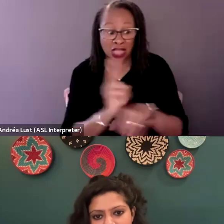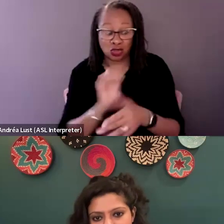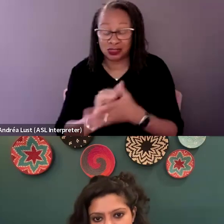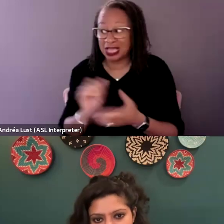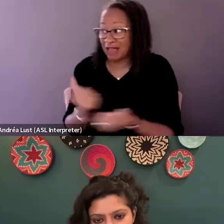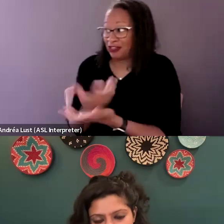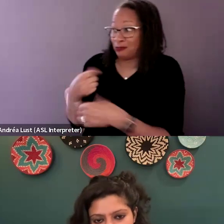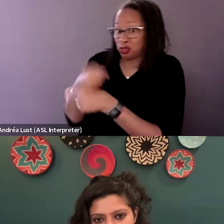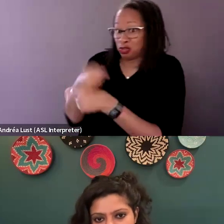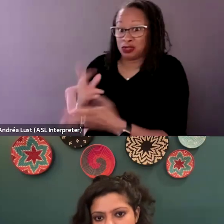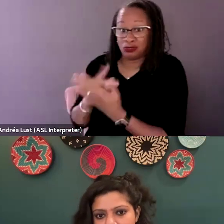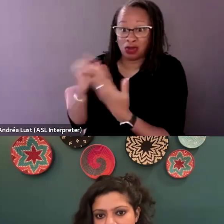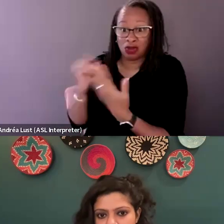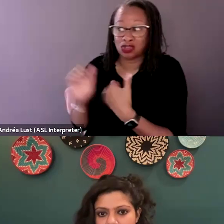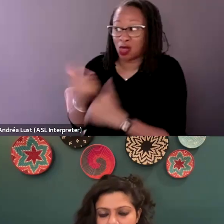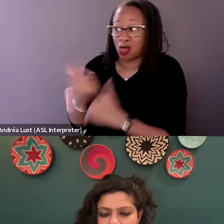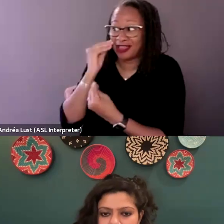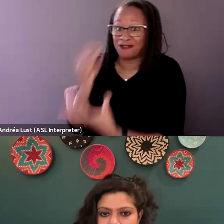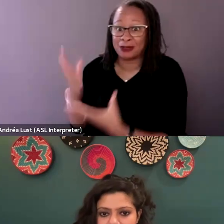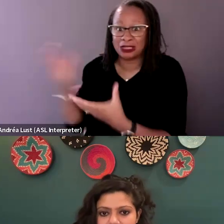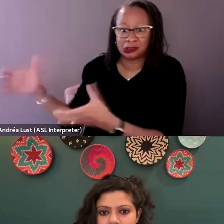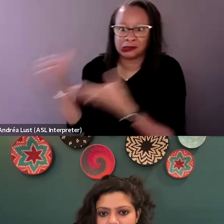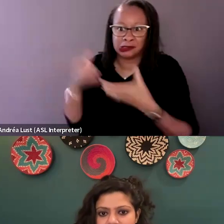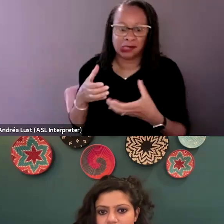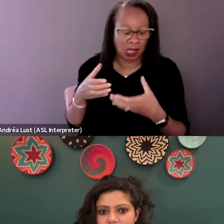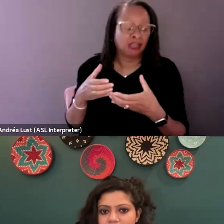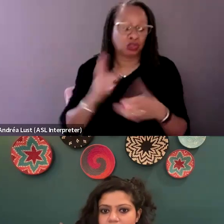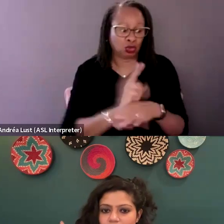sovereignty is very interesting in terms of how much does a